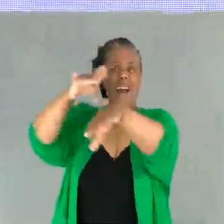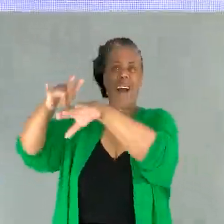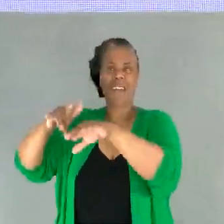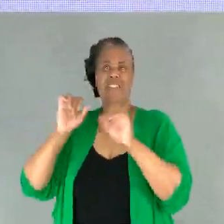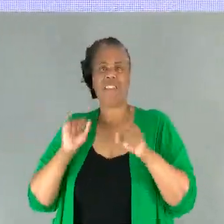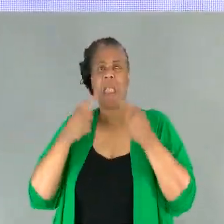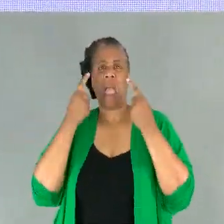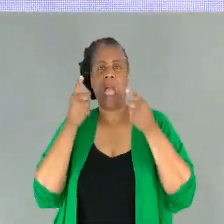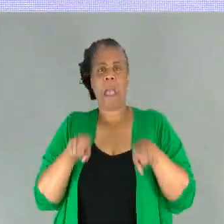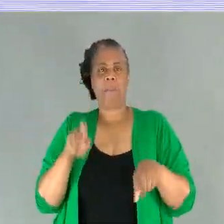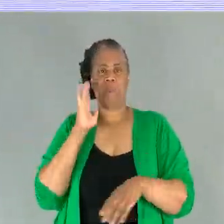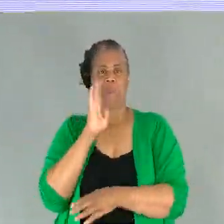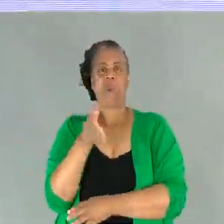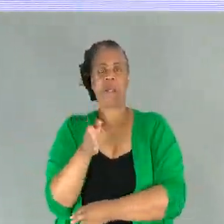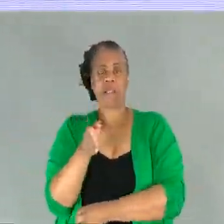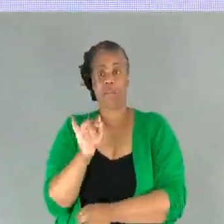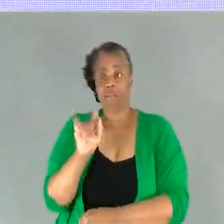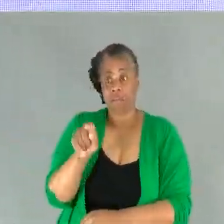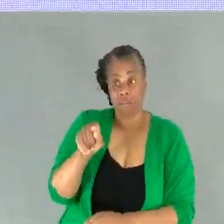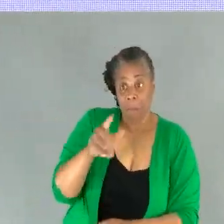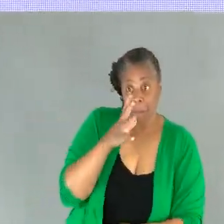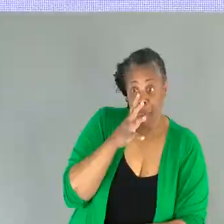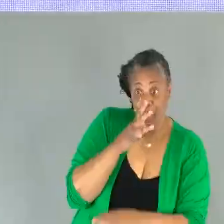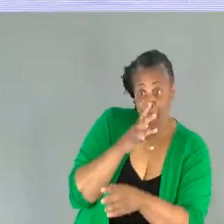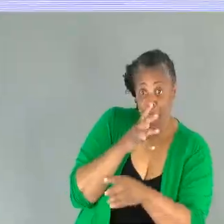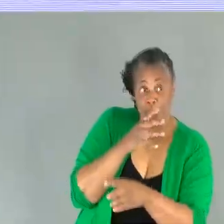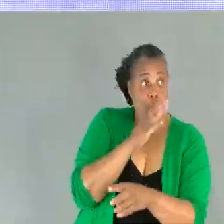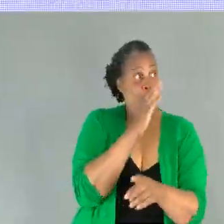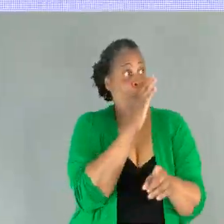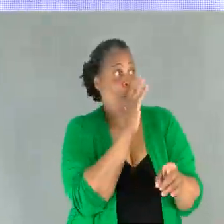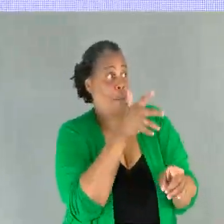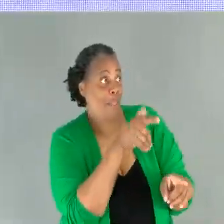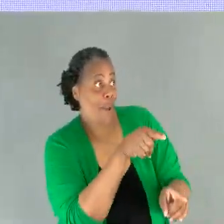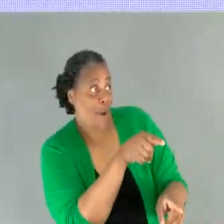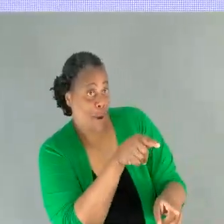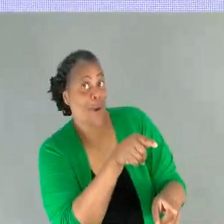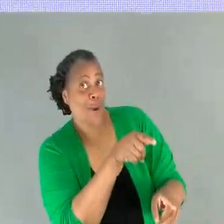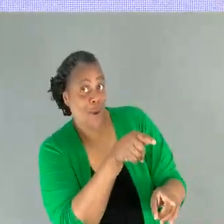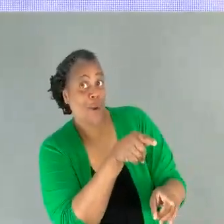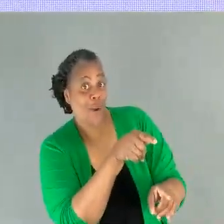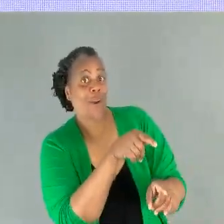you, mother, you, grandmother, you,